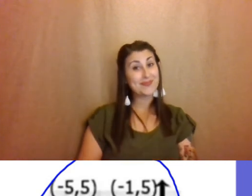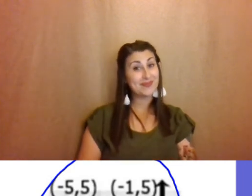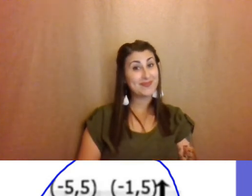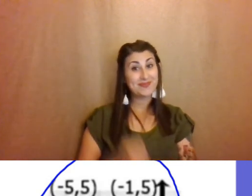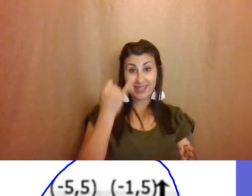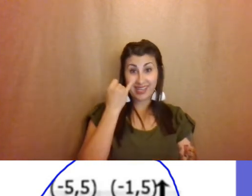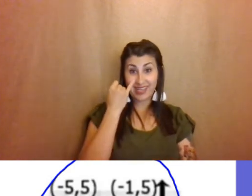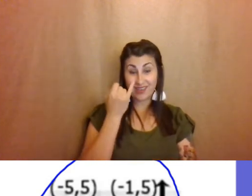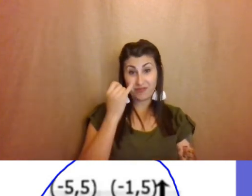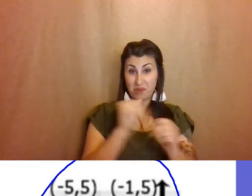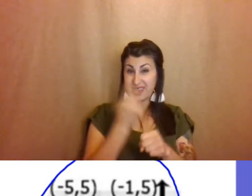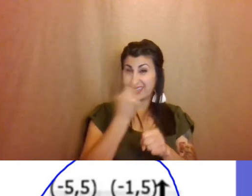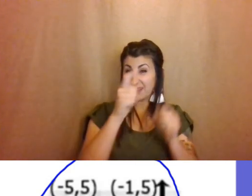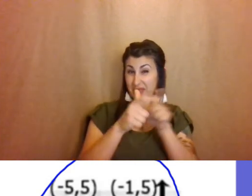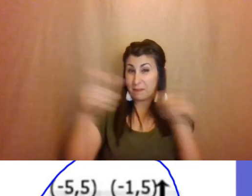as big,